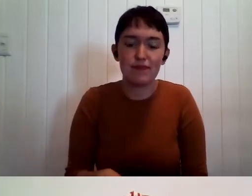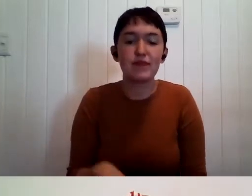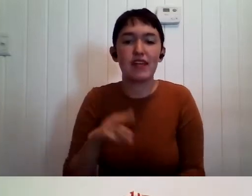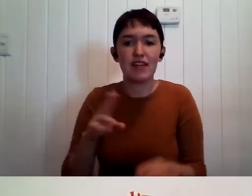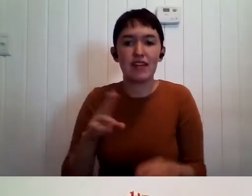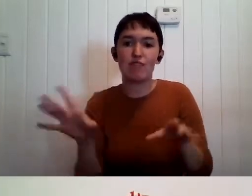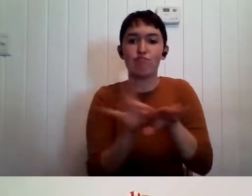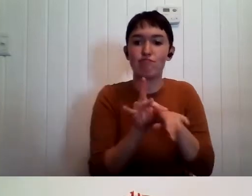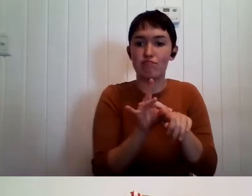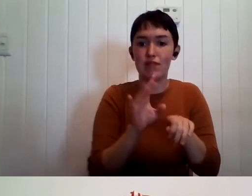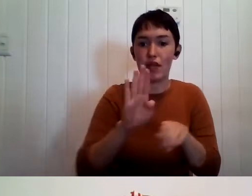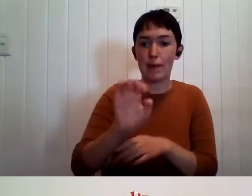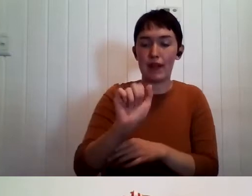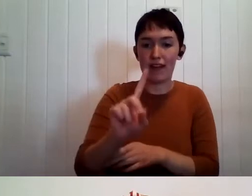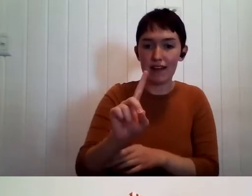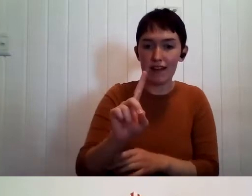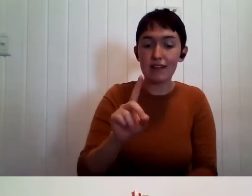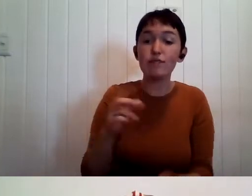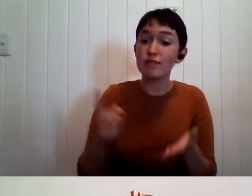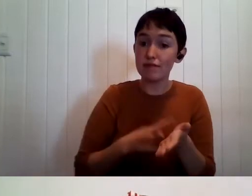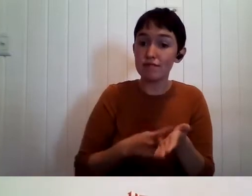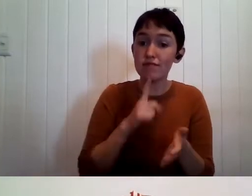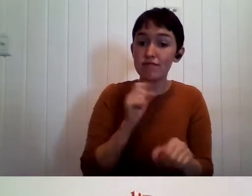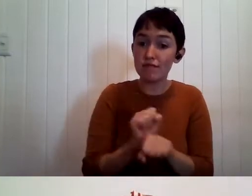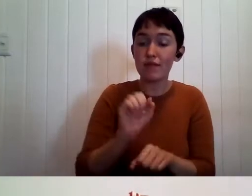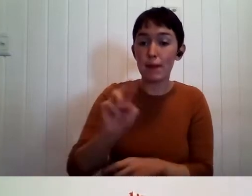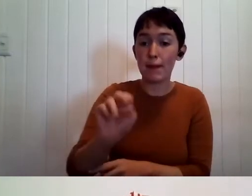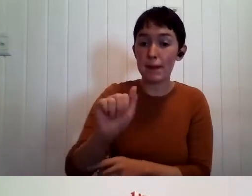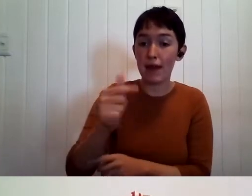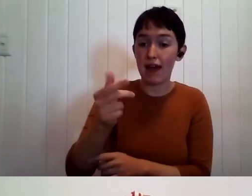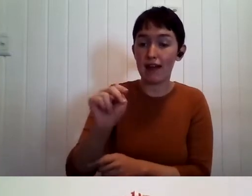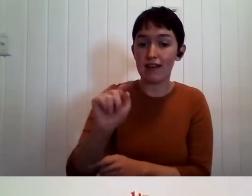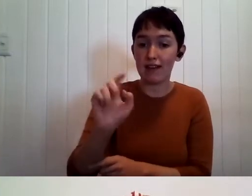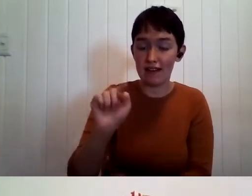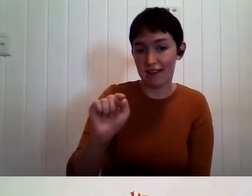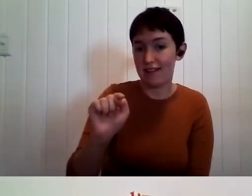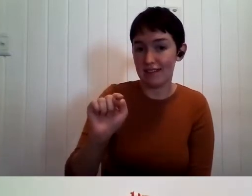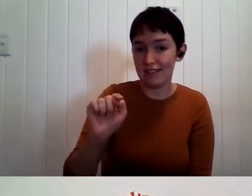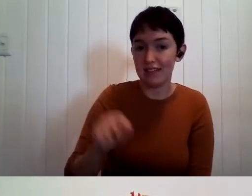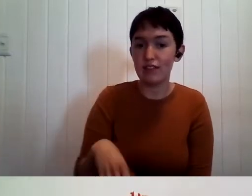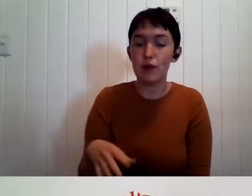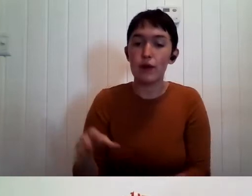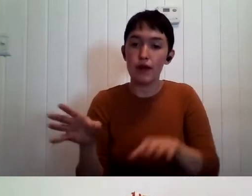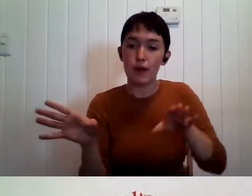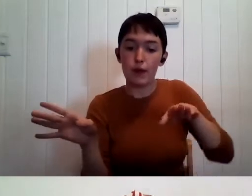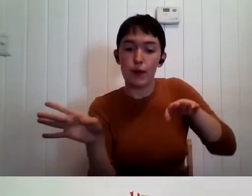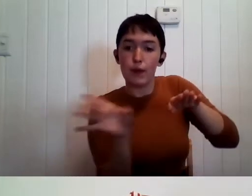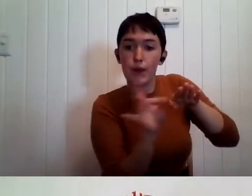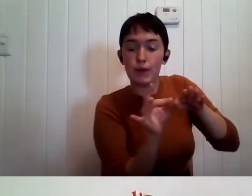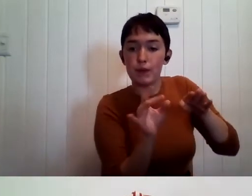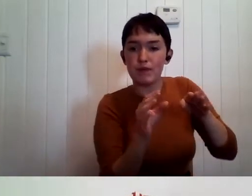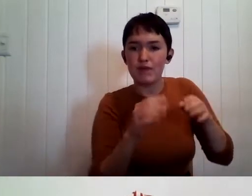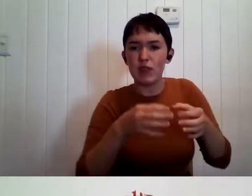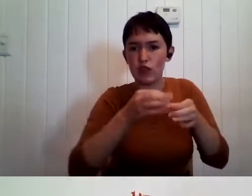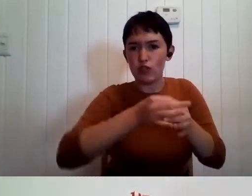these beads are even magnetic to like pull the thing that you're interested in to the side of the tube so you can get rid of all